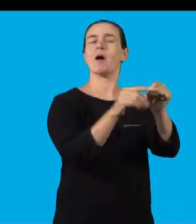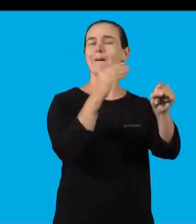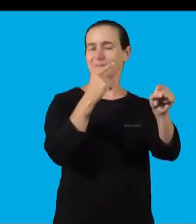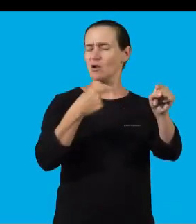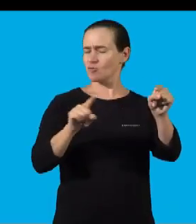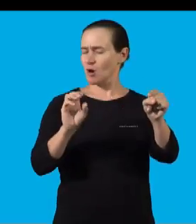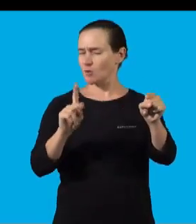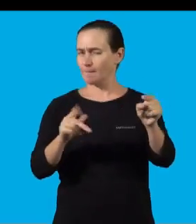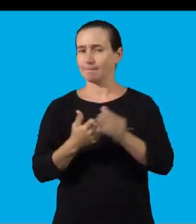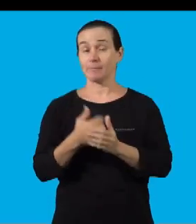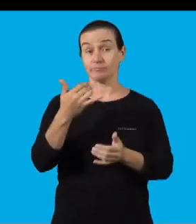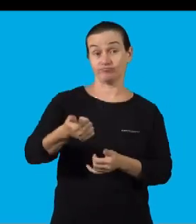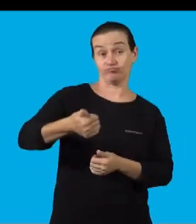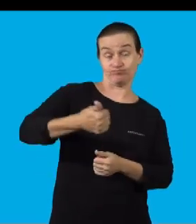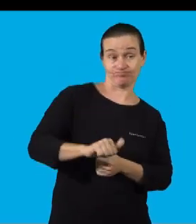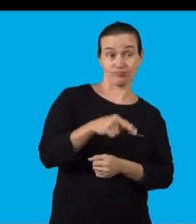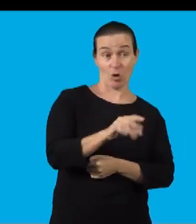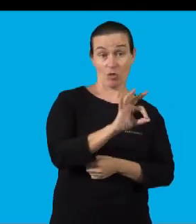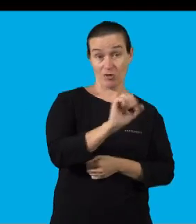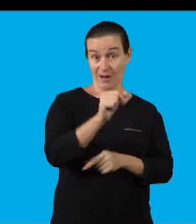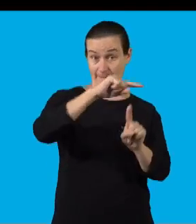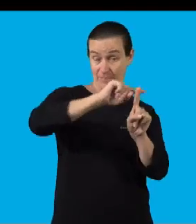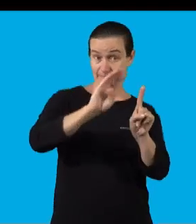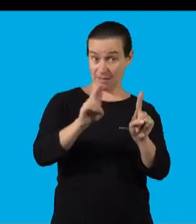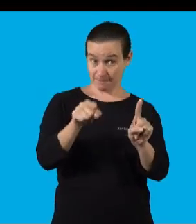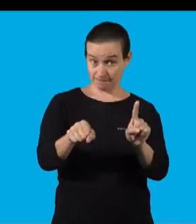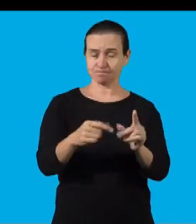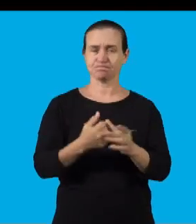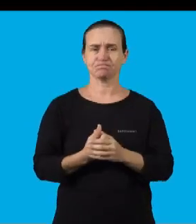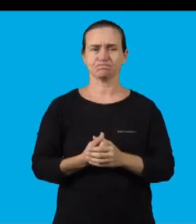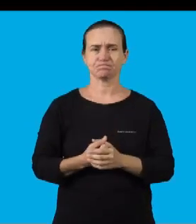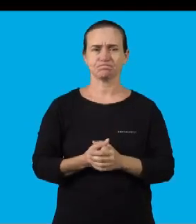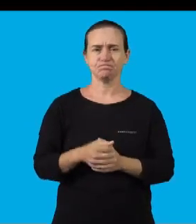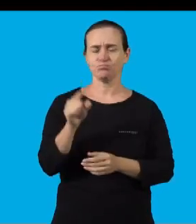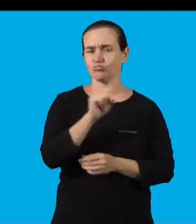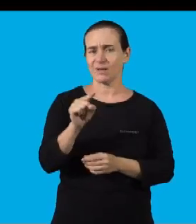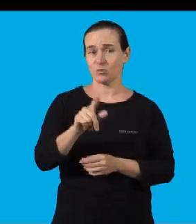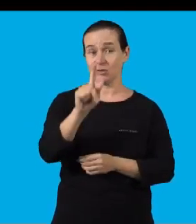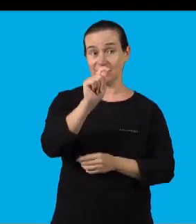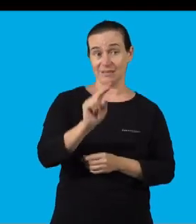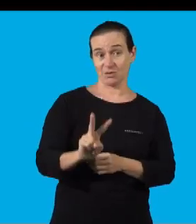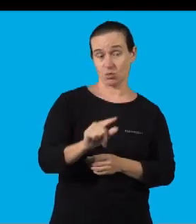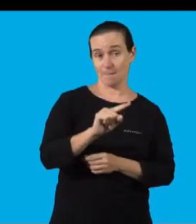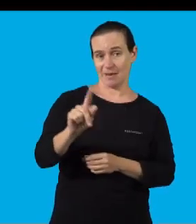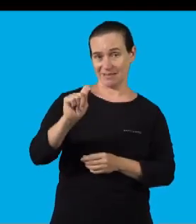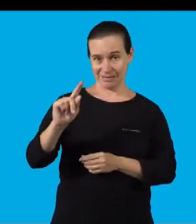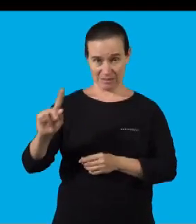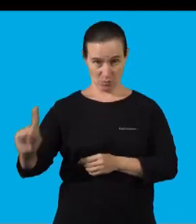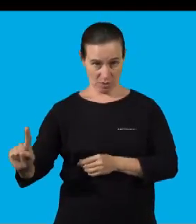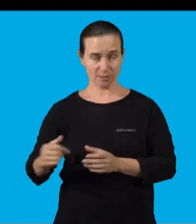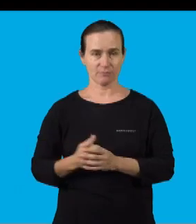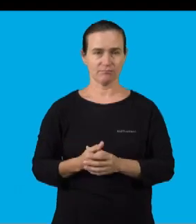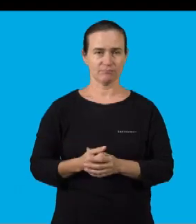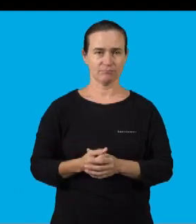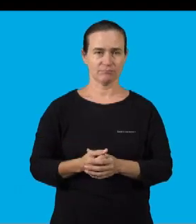the right direction. Then we have 3a plus b is equals to T2